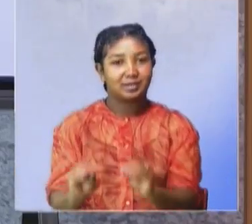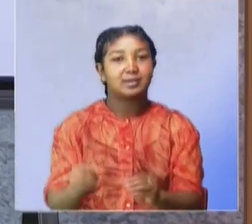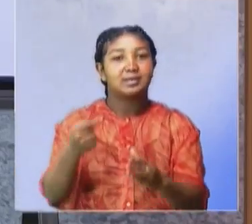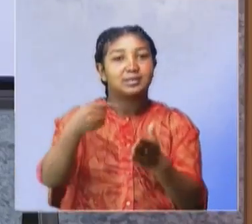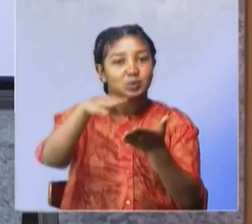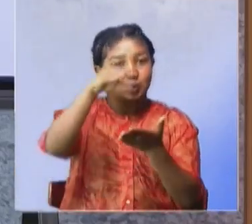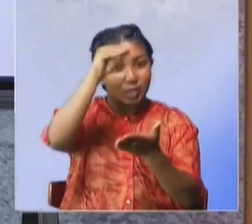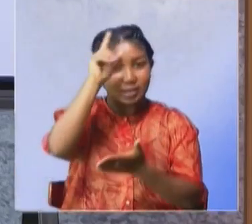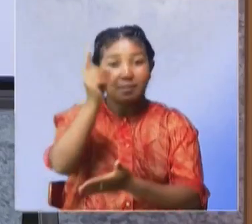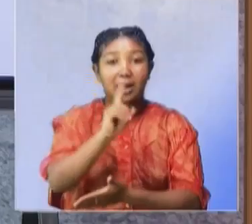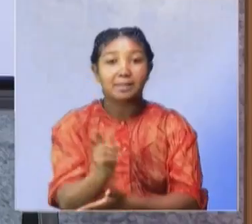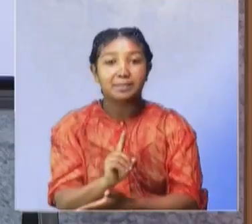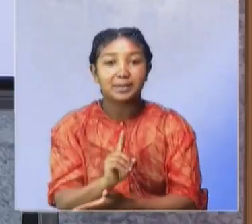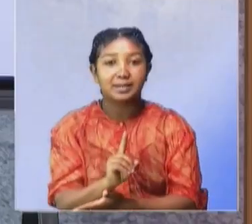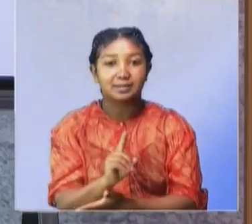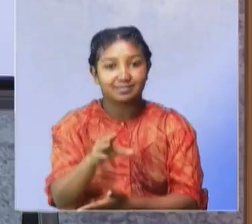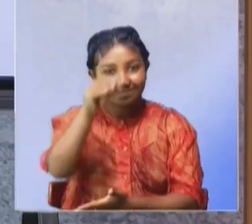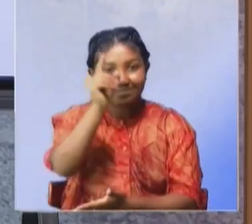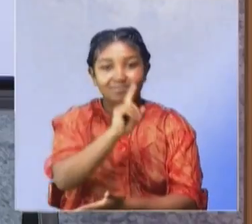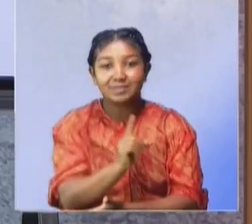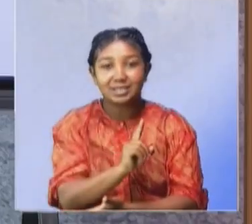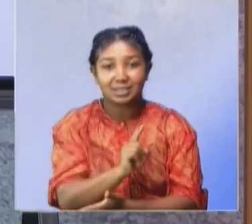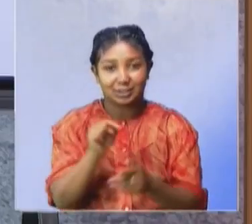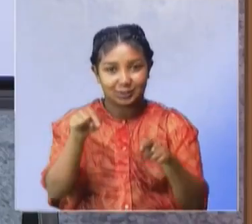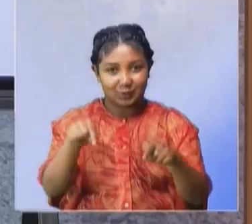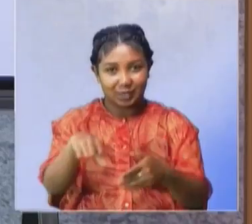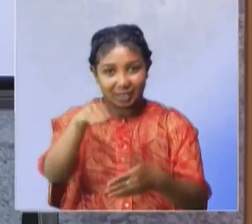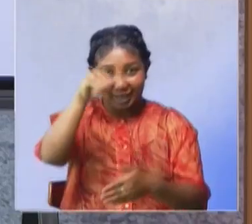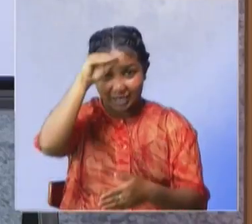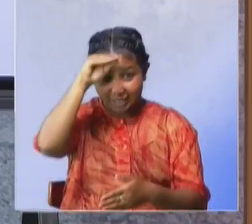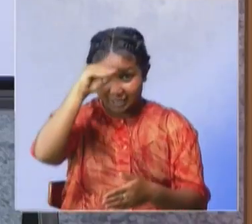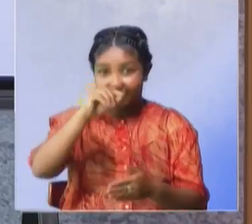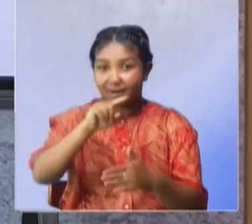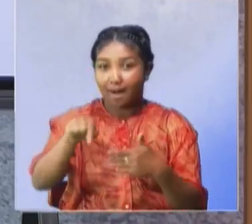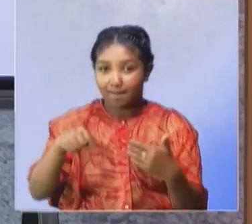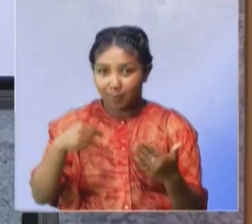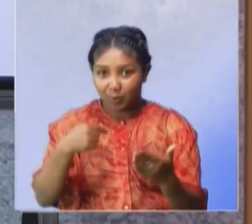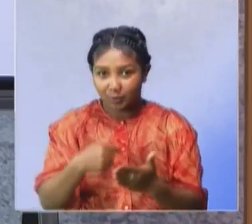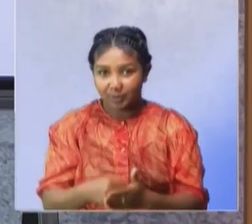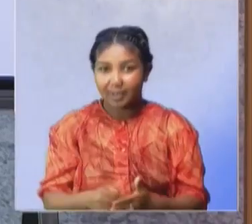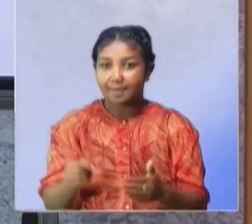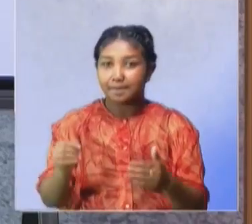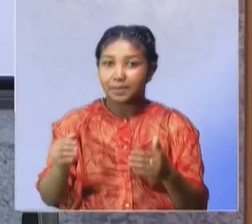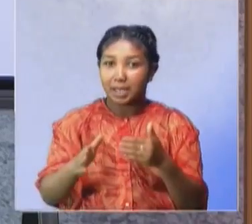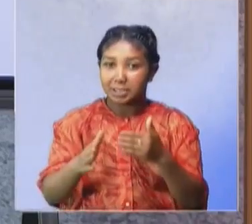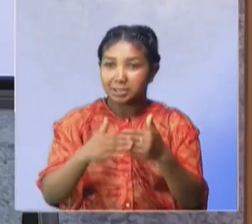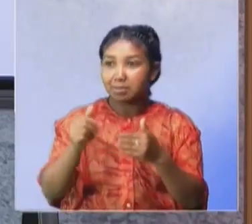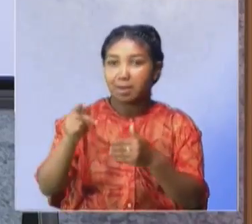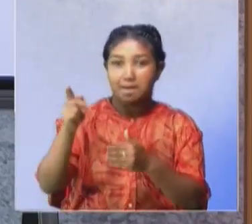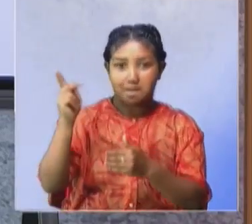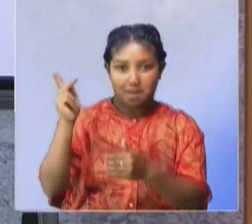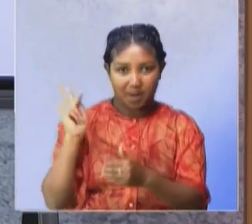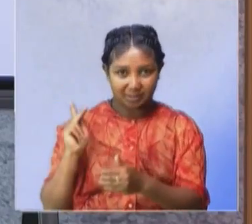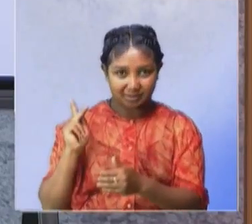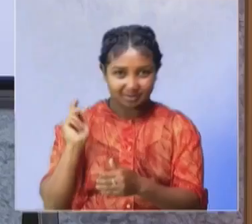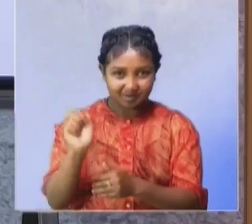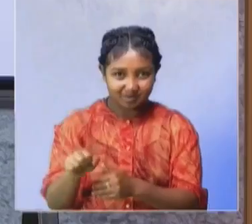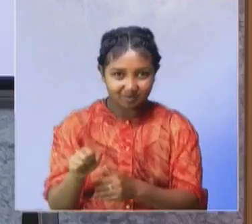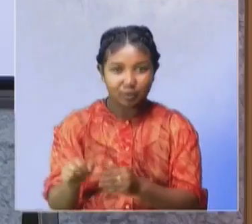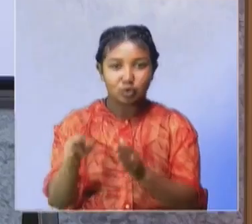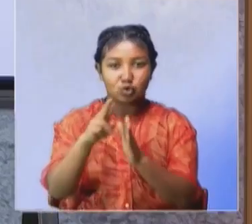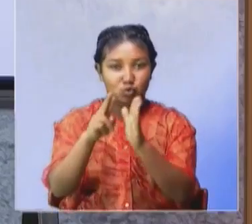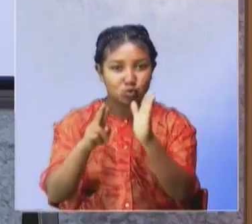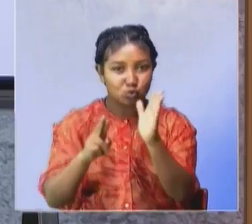we learned today? Today, we will learn about simple past tense, rule